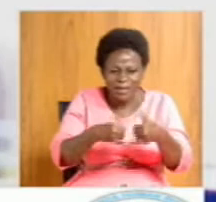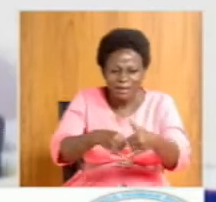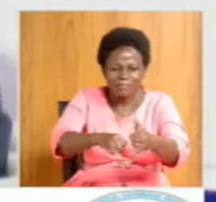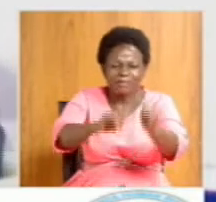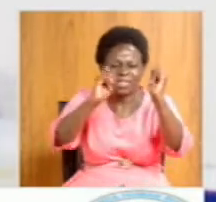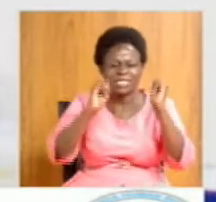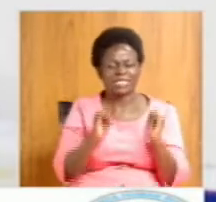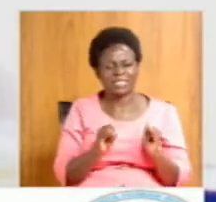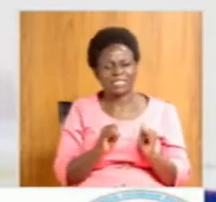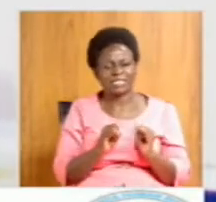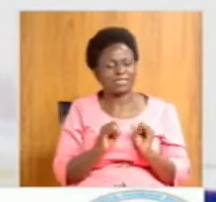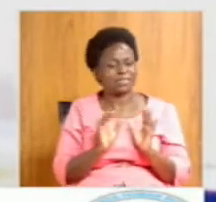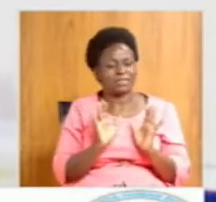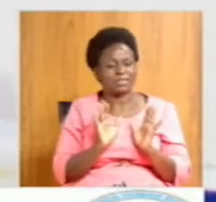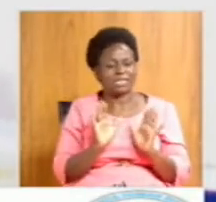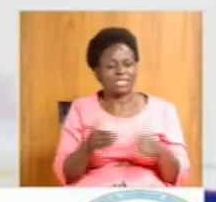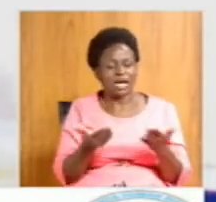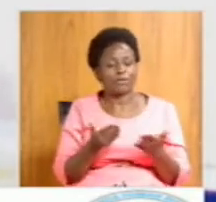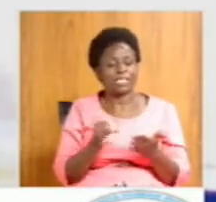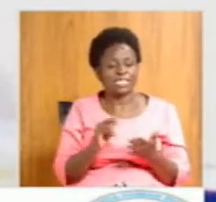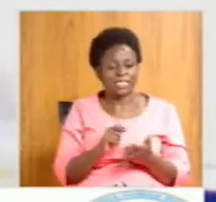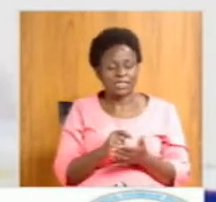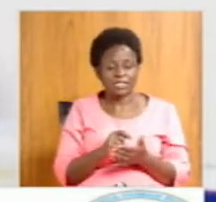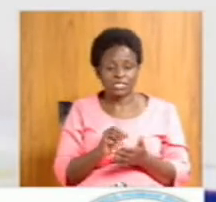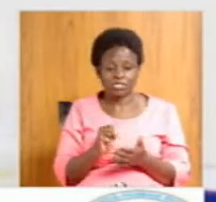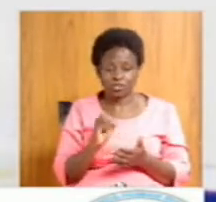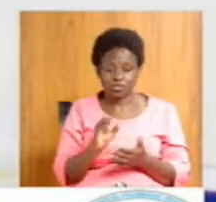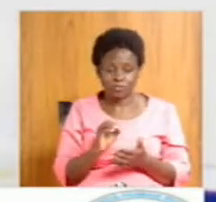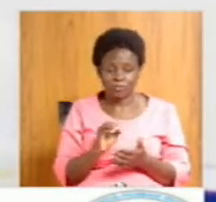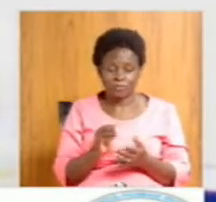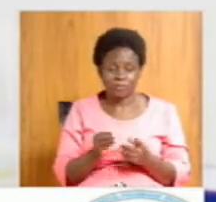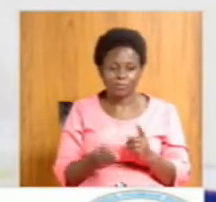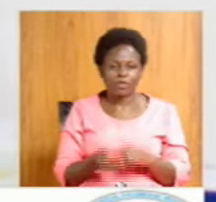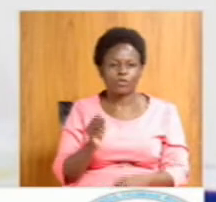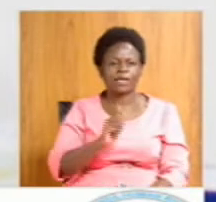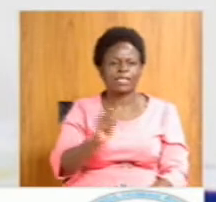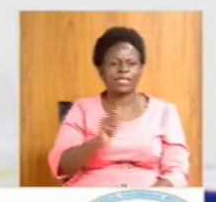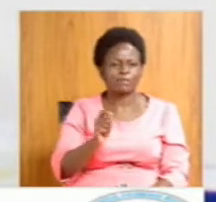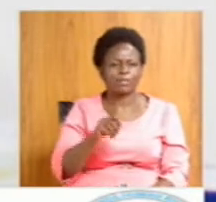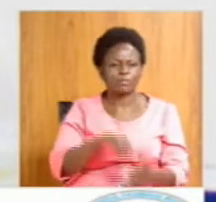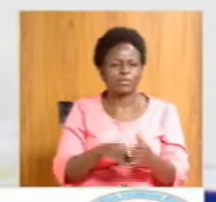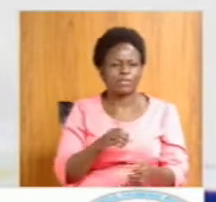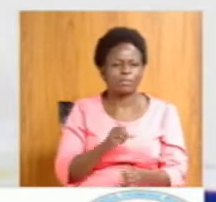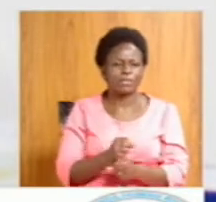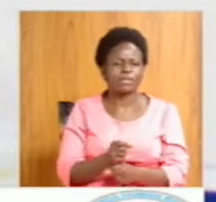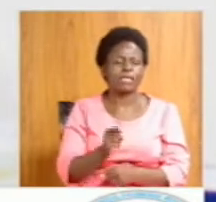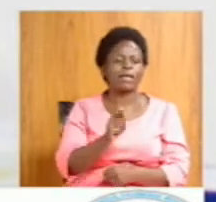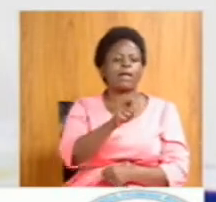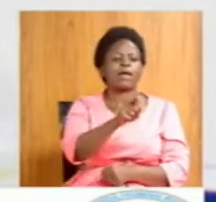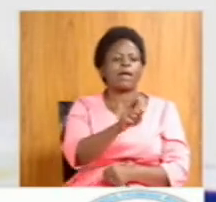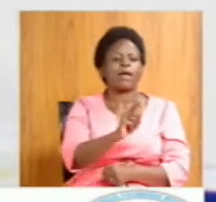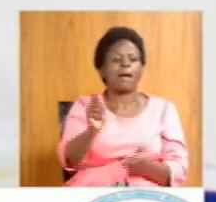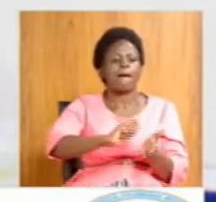it that's how it is so you get this pen put it in the budget and say the pen is going